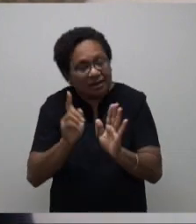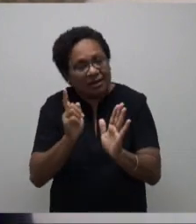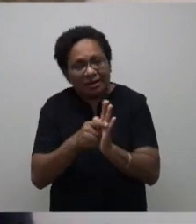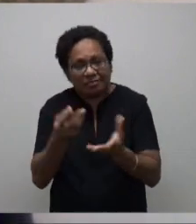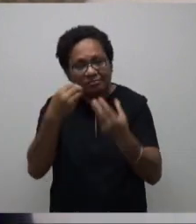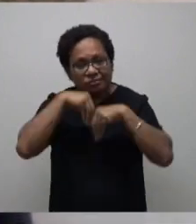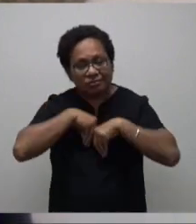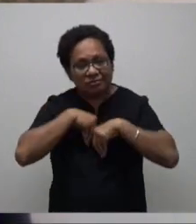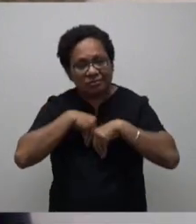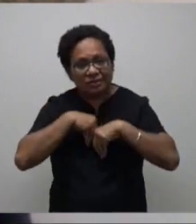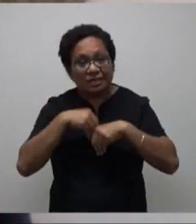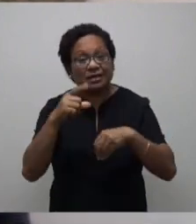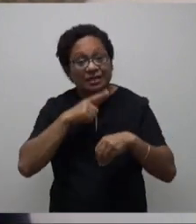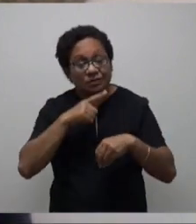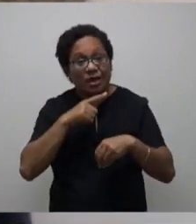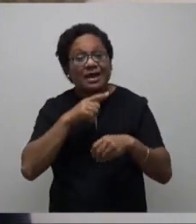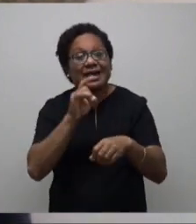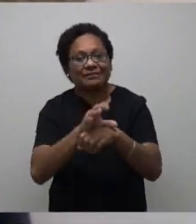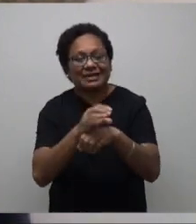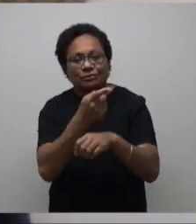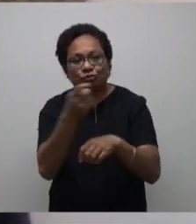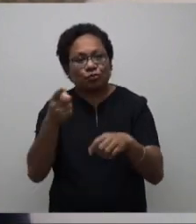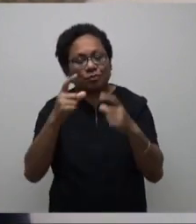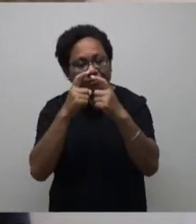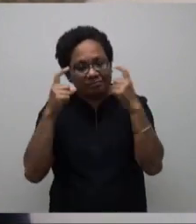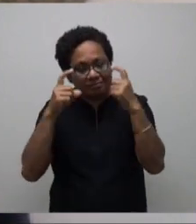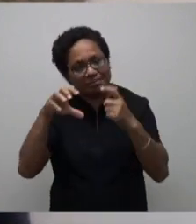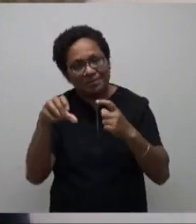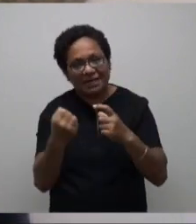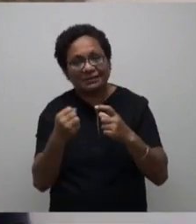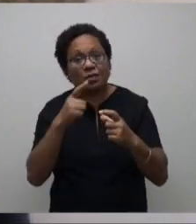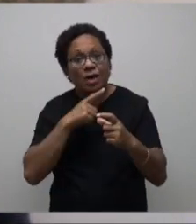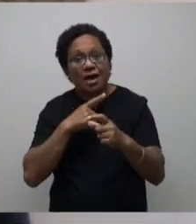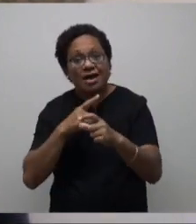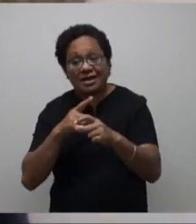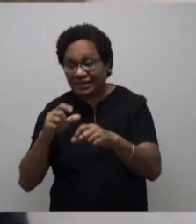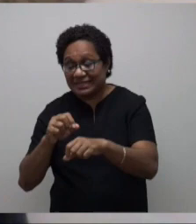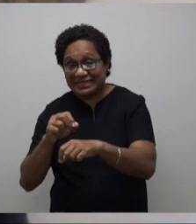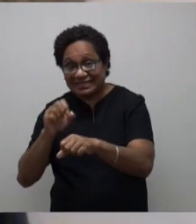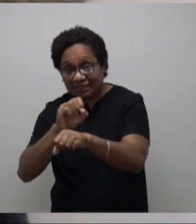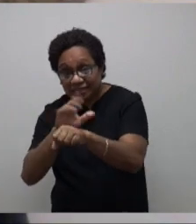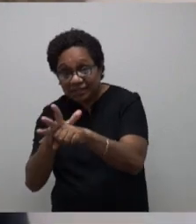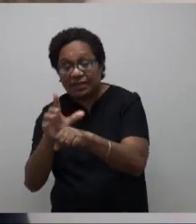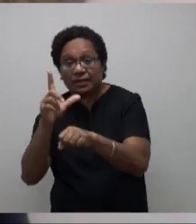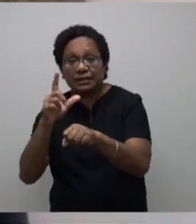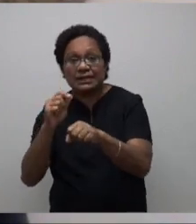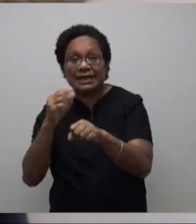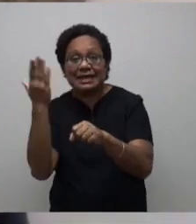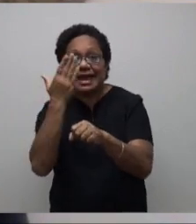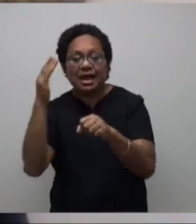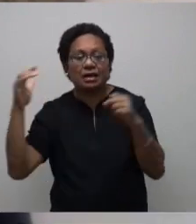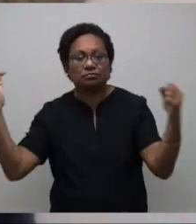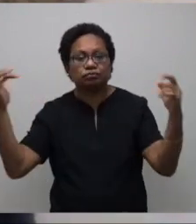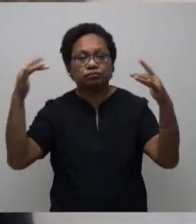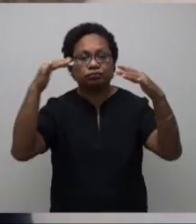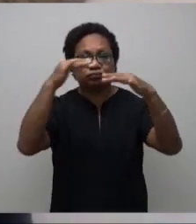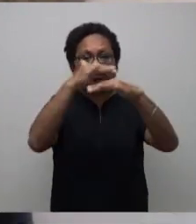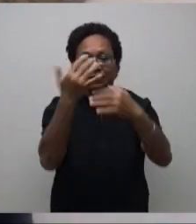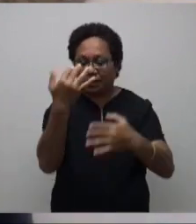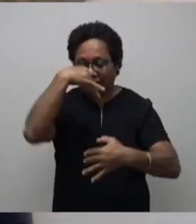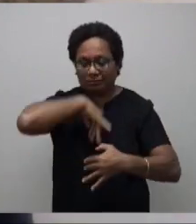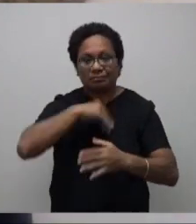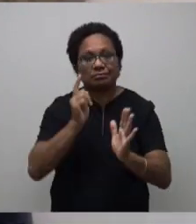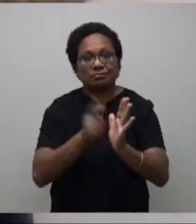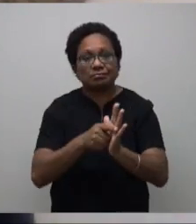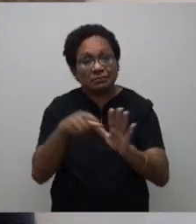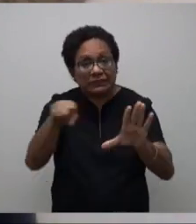you to wear a mask because we know that the virus can be transmitted through the air in these confined spaces. So anywhere